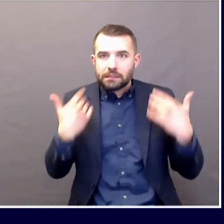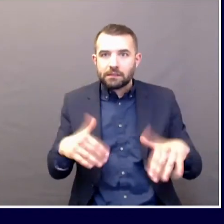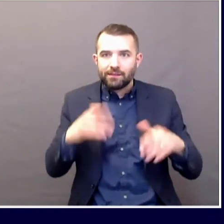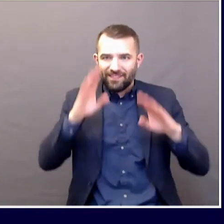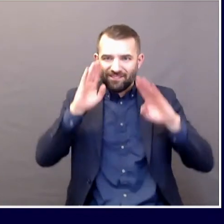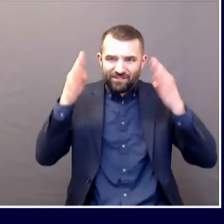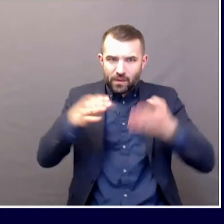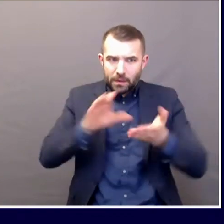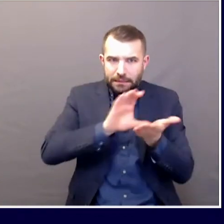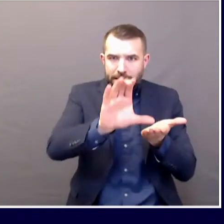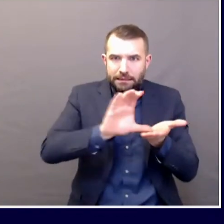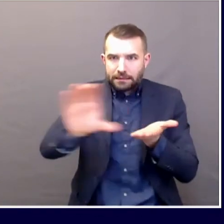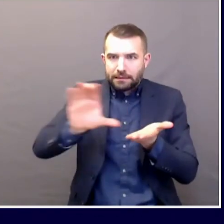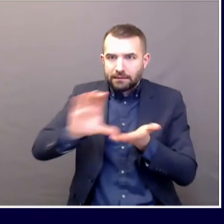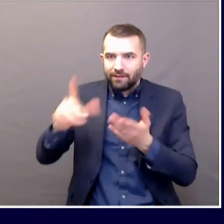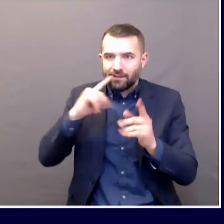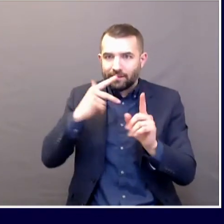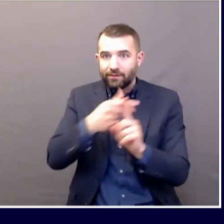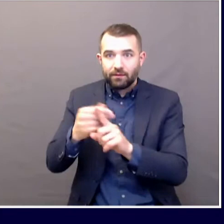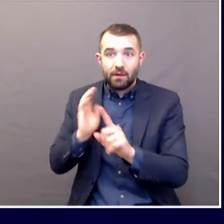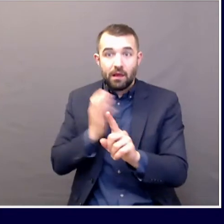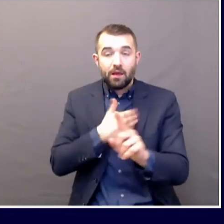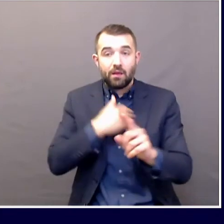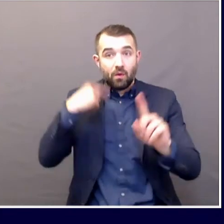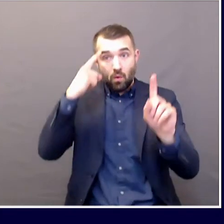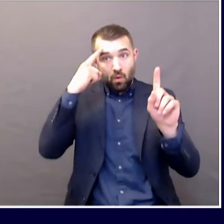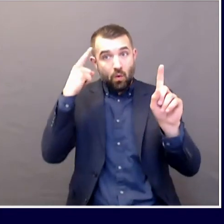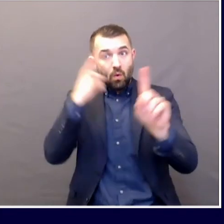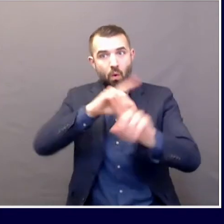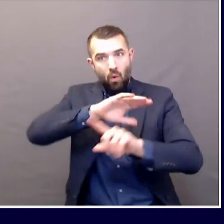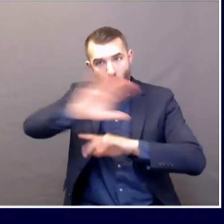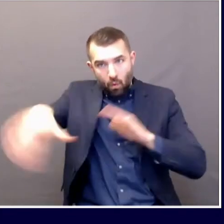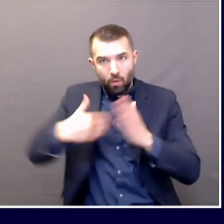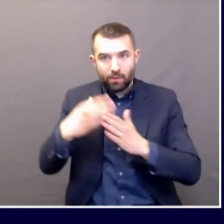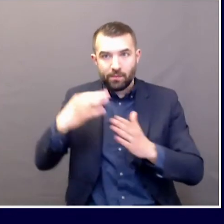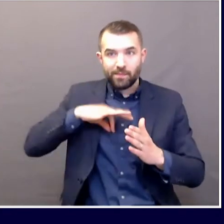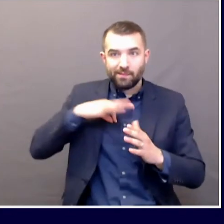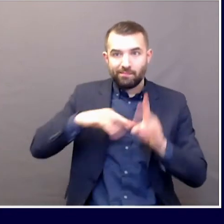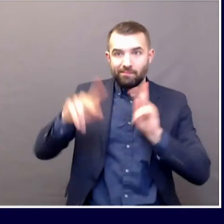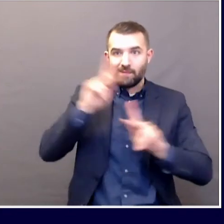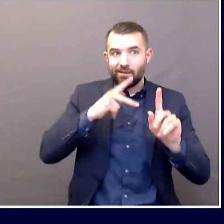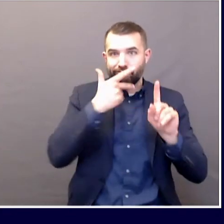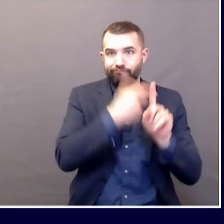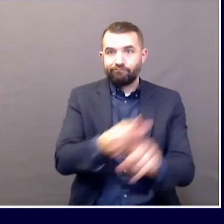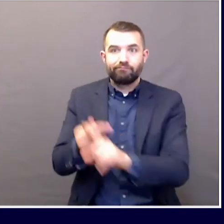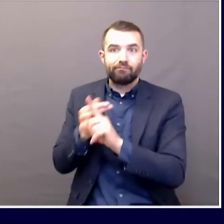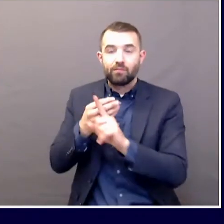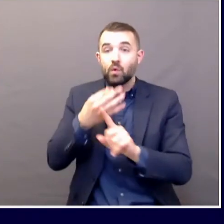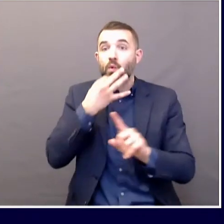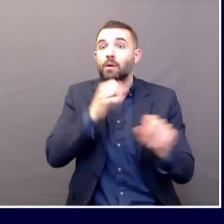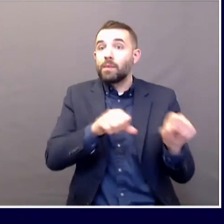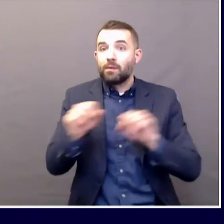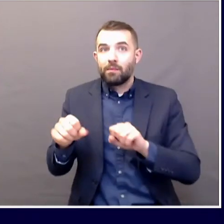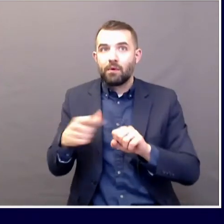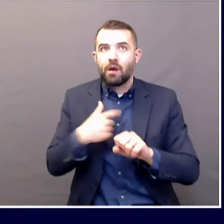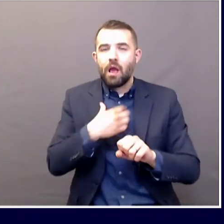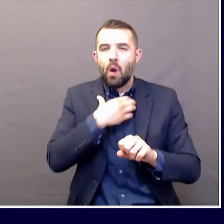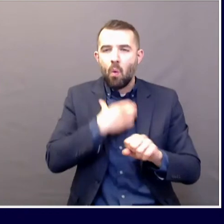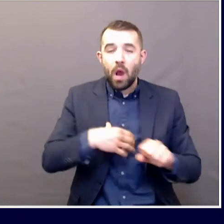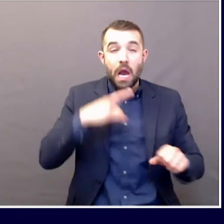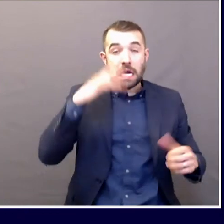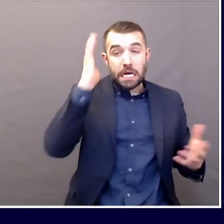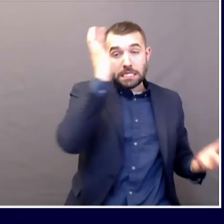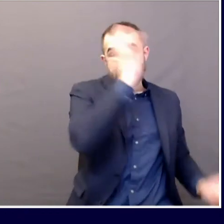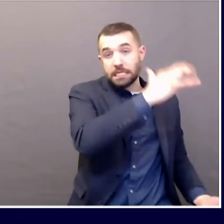people vaccinated as quickly as possible. We all wish that there weren't these supply constraints. As the commissioner and I have